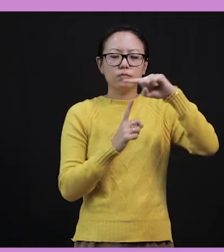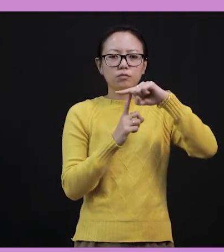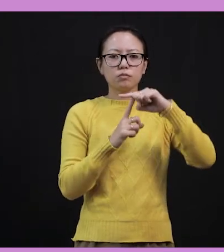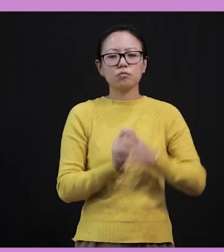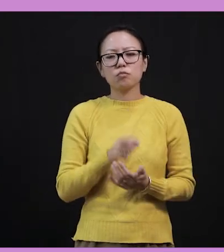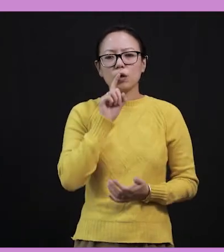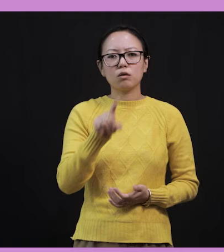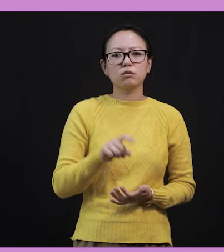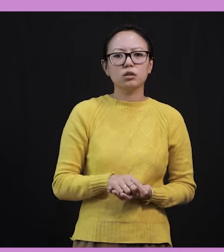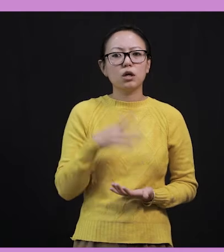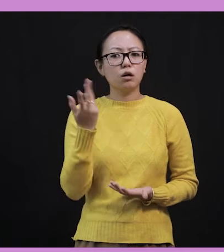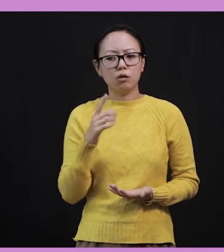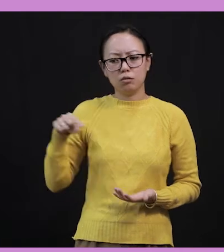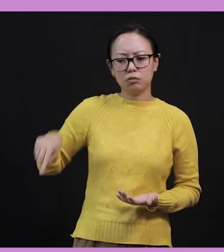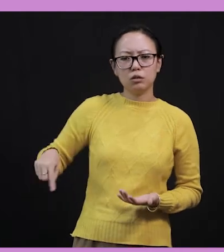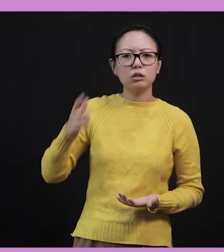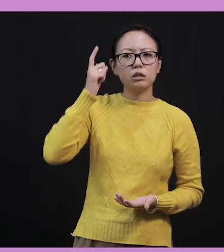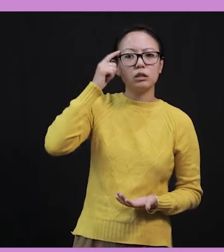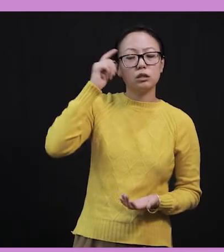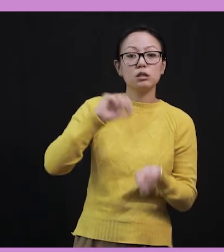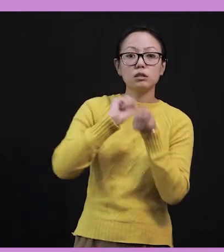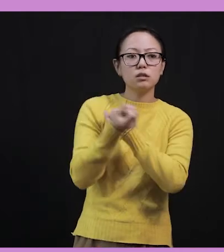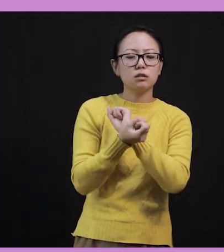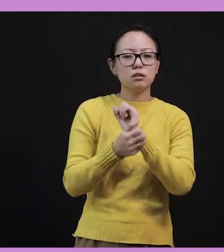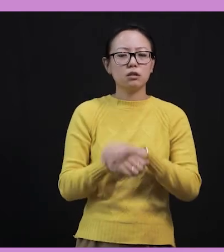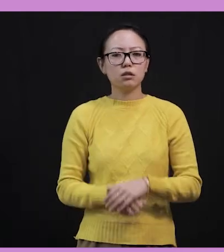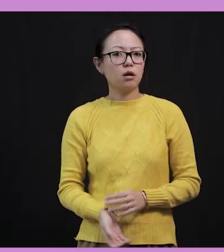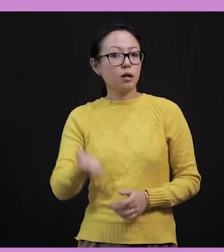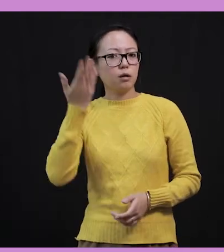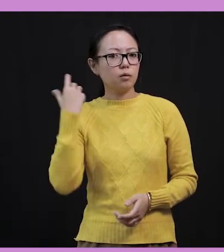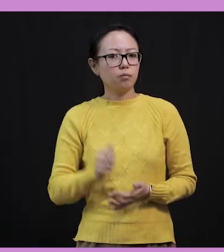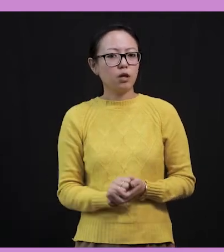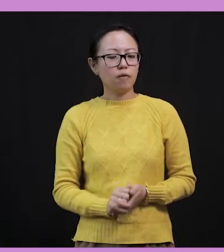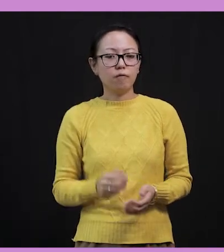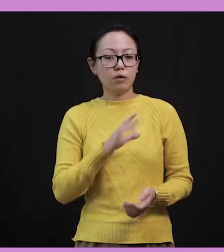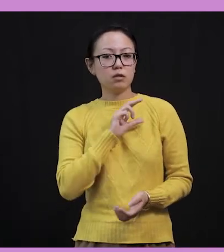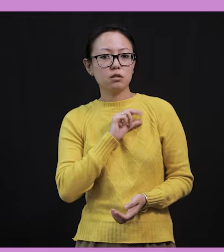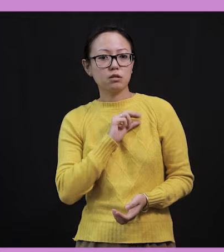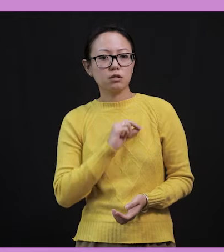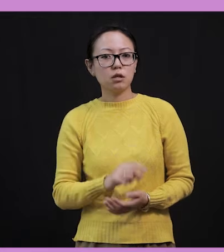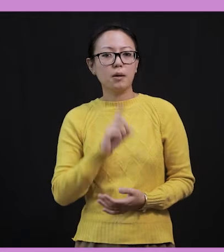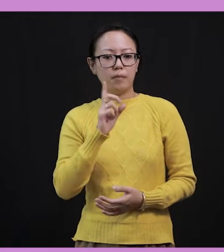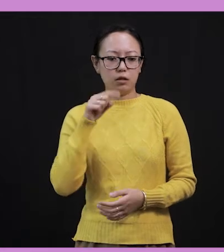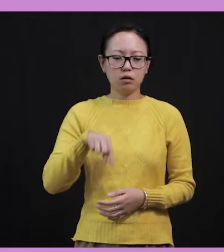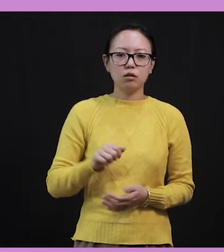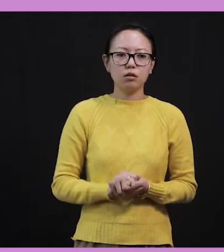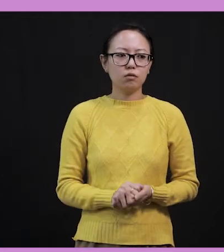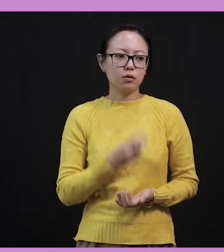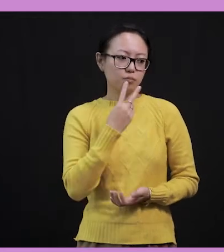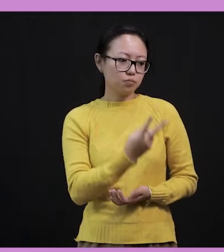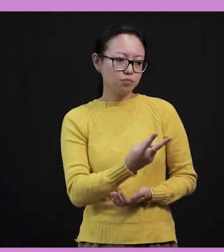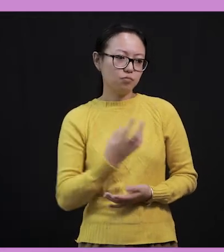he starts thinking of something else and he's able to watch the snake with delight, with joy, with happiness. So